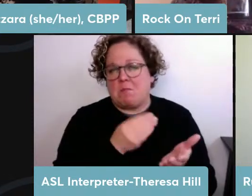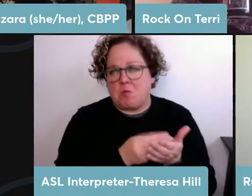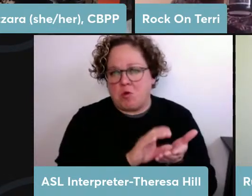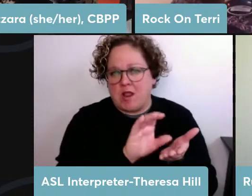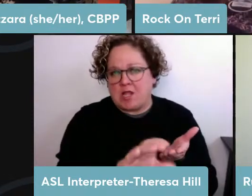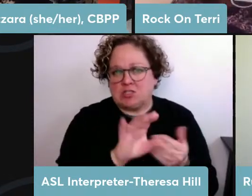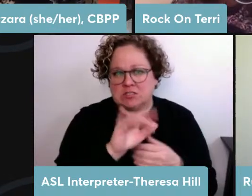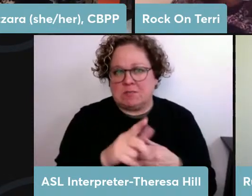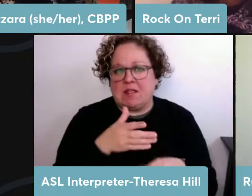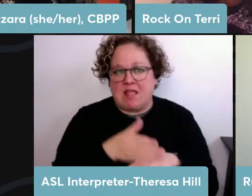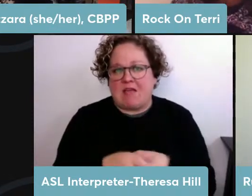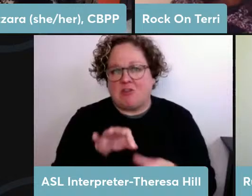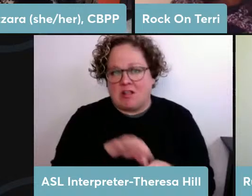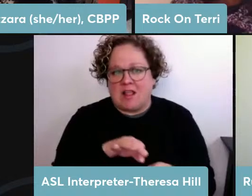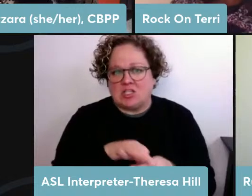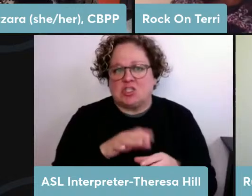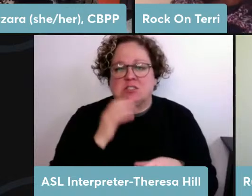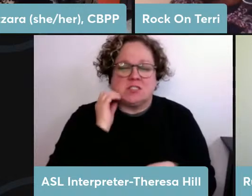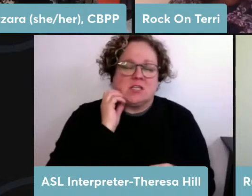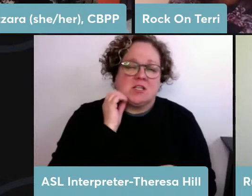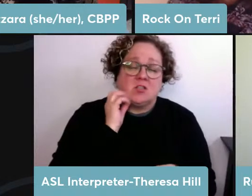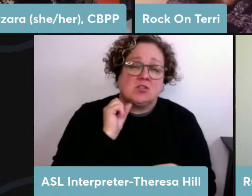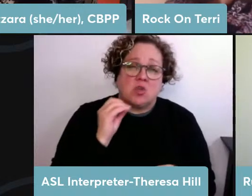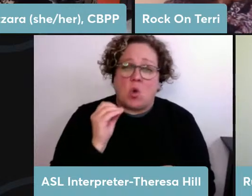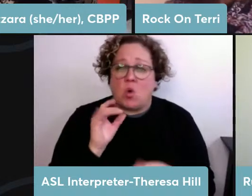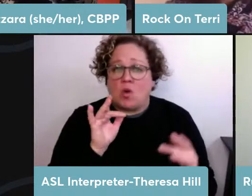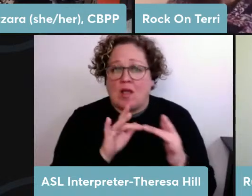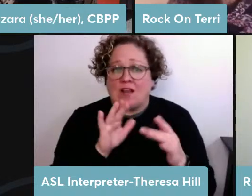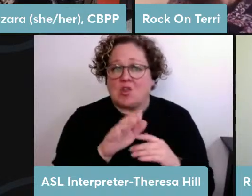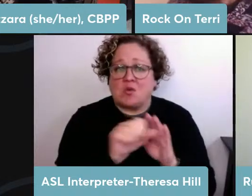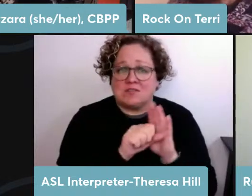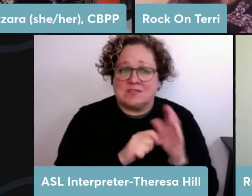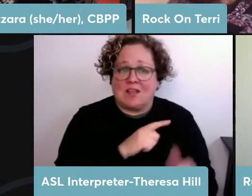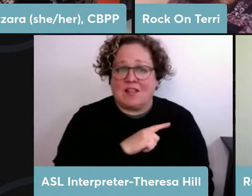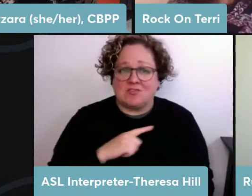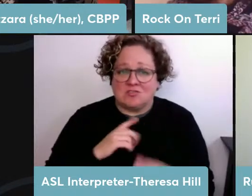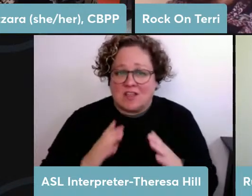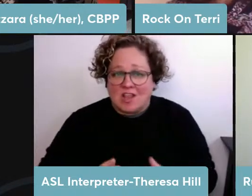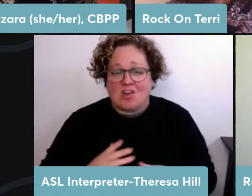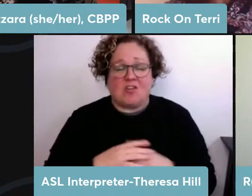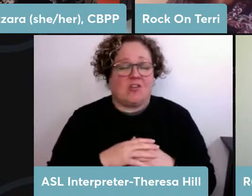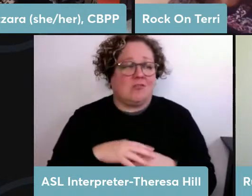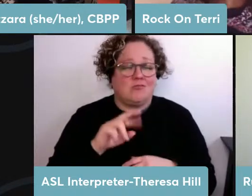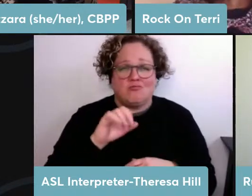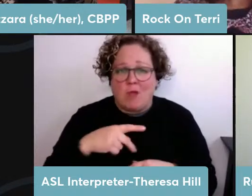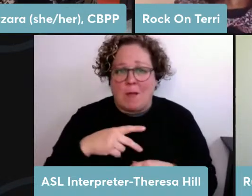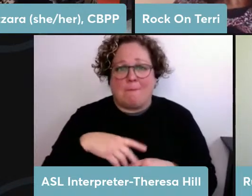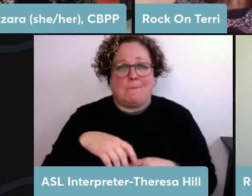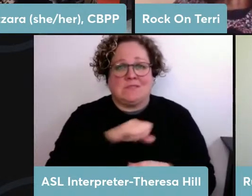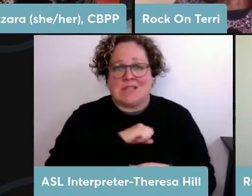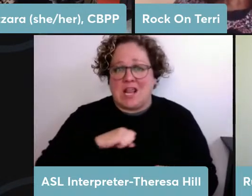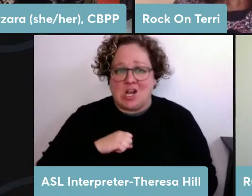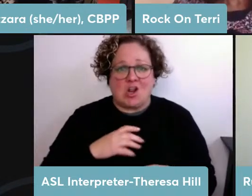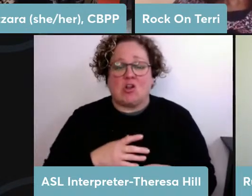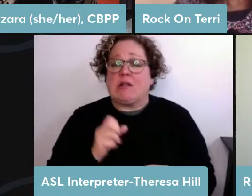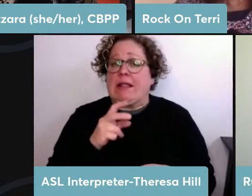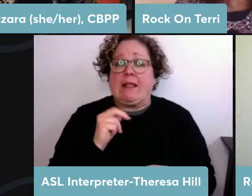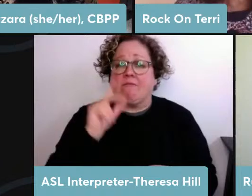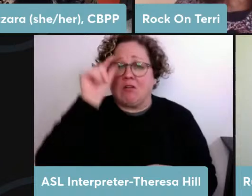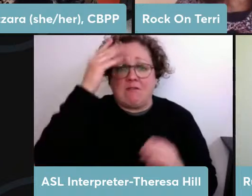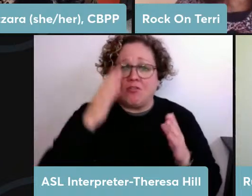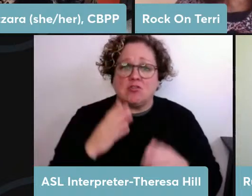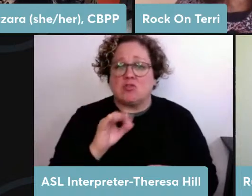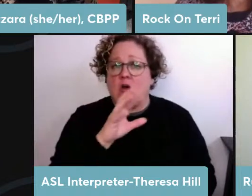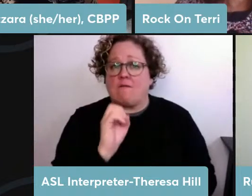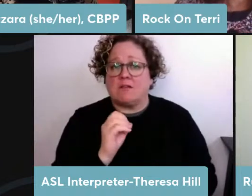So you know, contact your state legislator, your rep and senator, and even the governor's office to urge them to include some